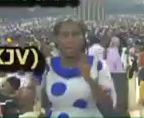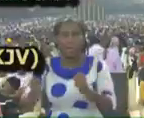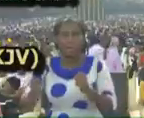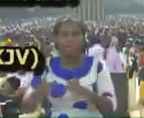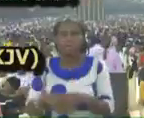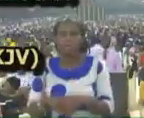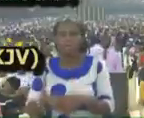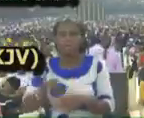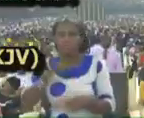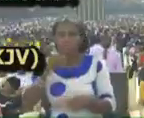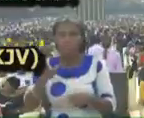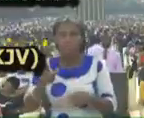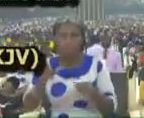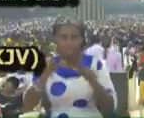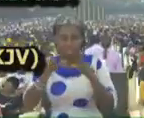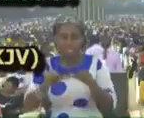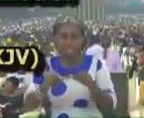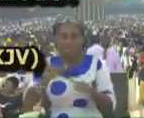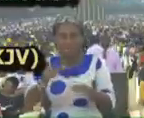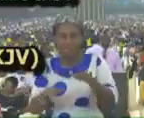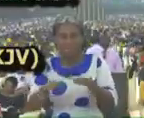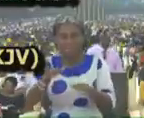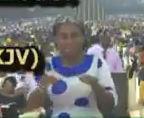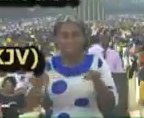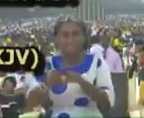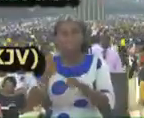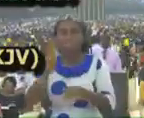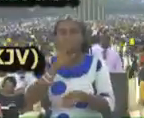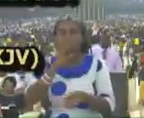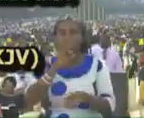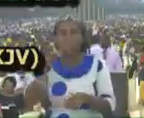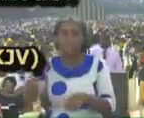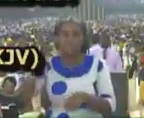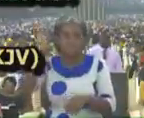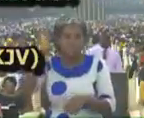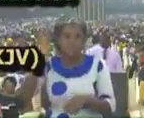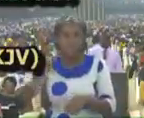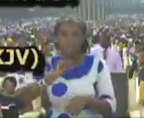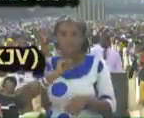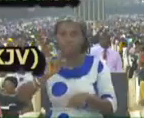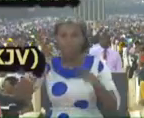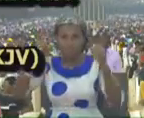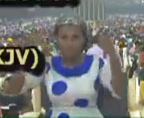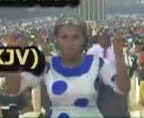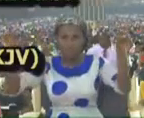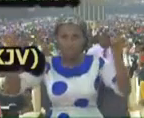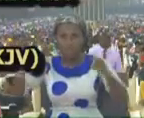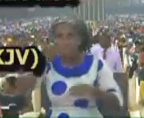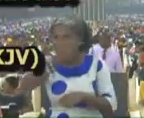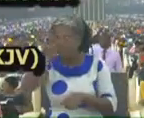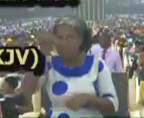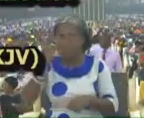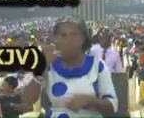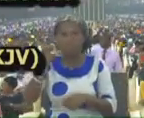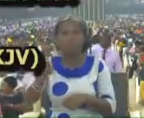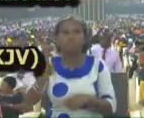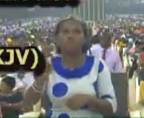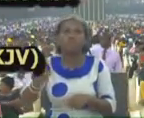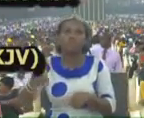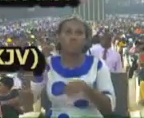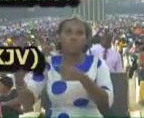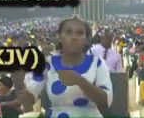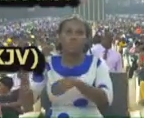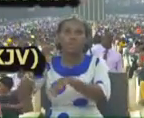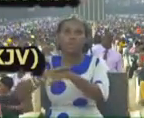unstable as water, thou shalt not excel. Because thou wentest up to thy